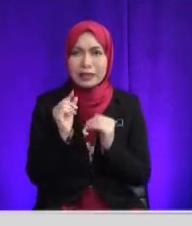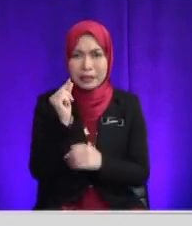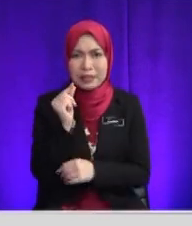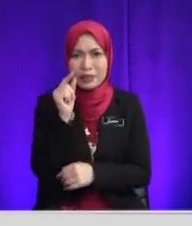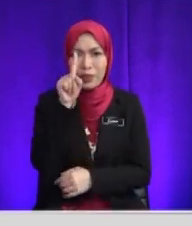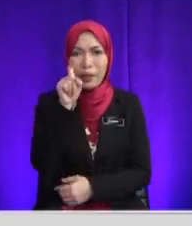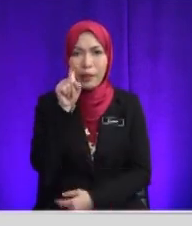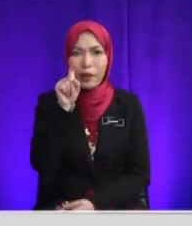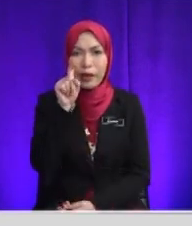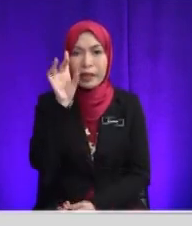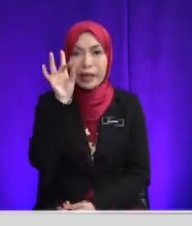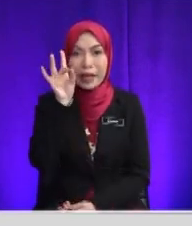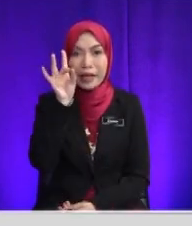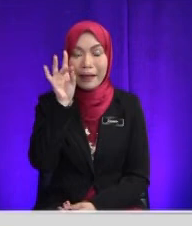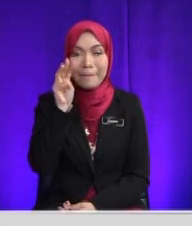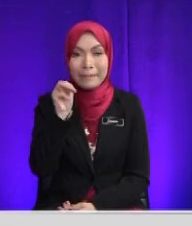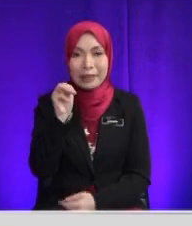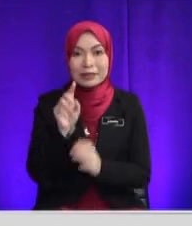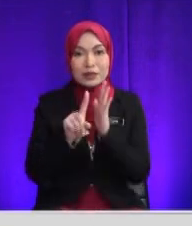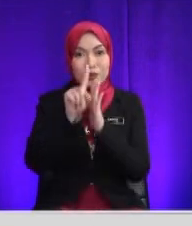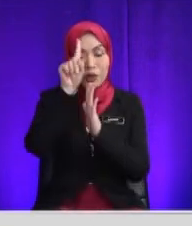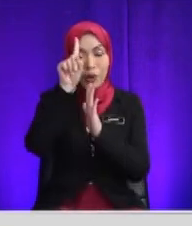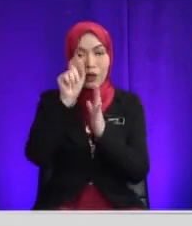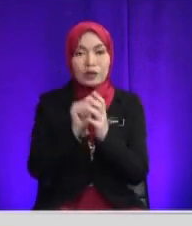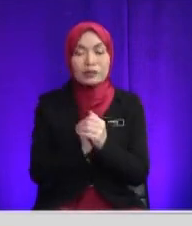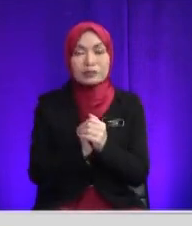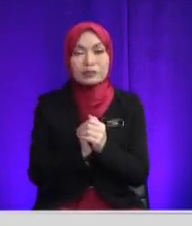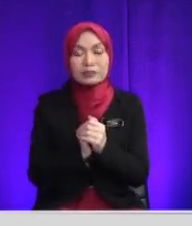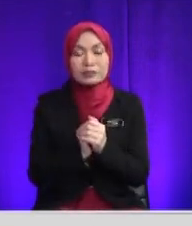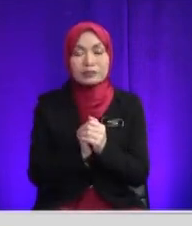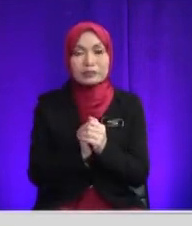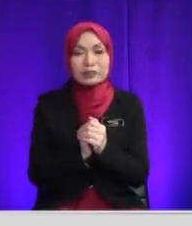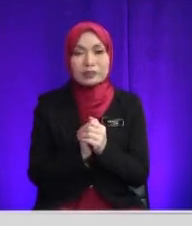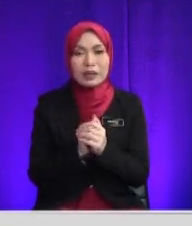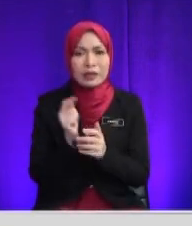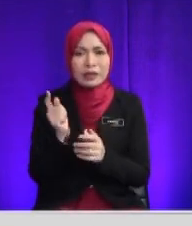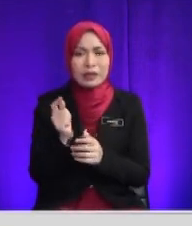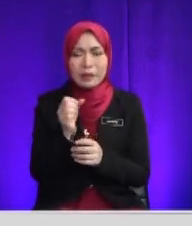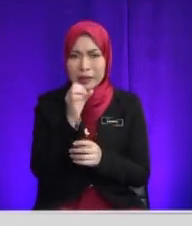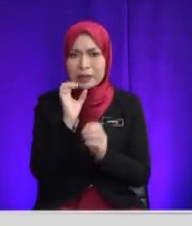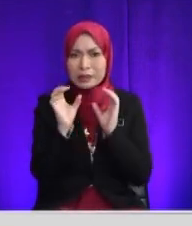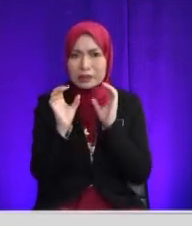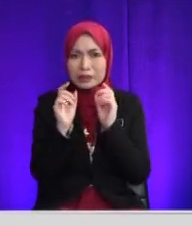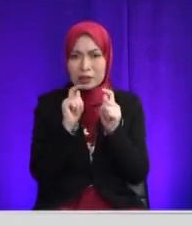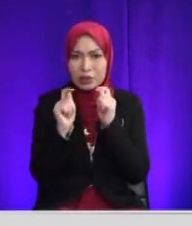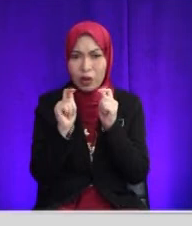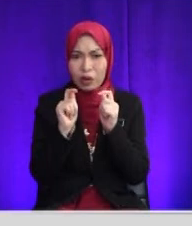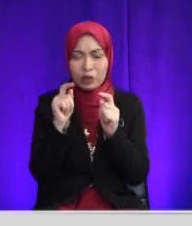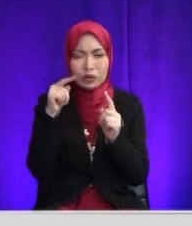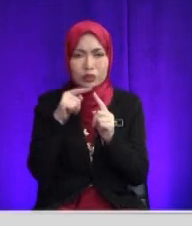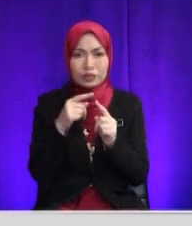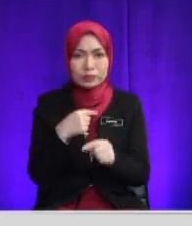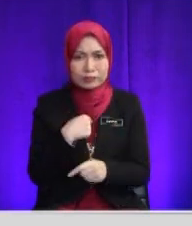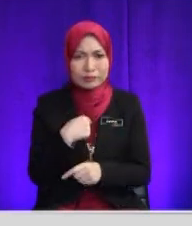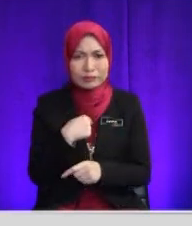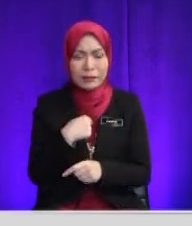tall. Definitely around 185, I'd say. He spoke to me as well, you know. I can't remember